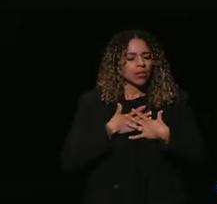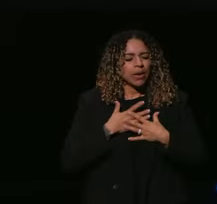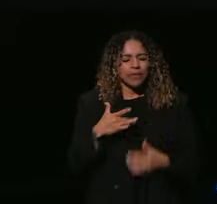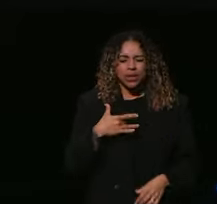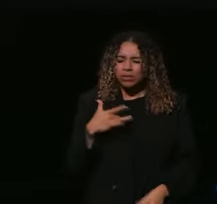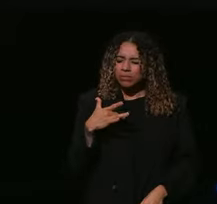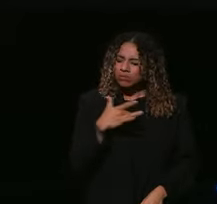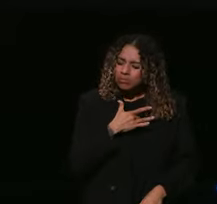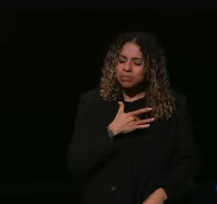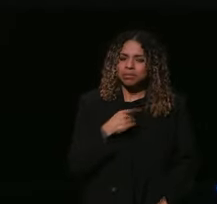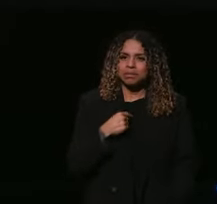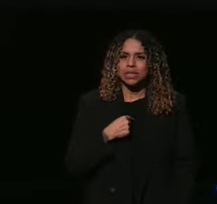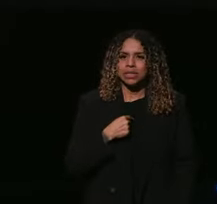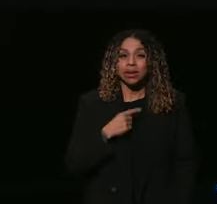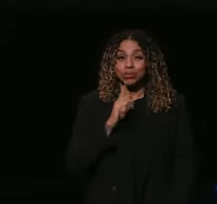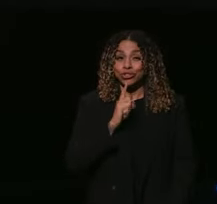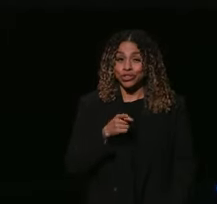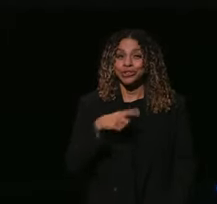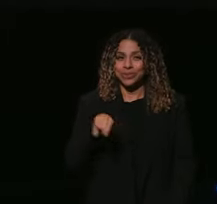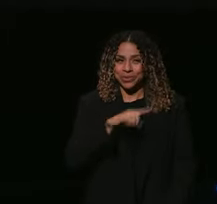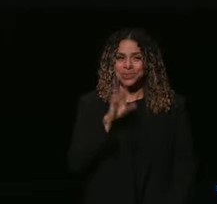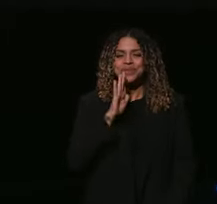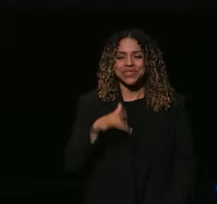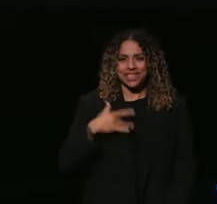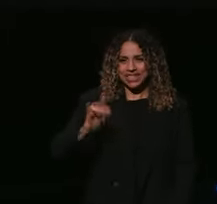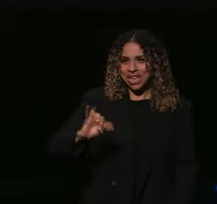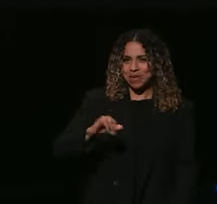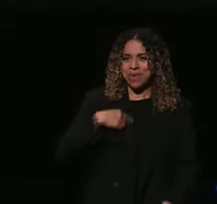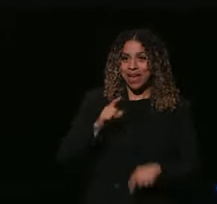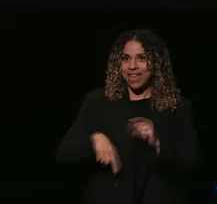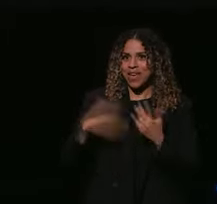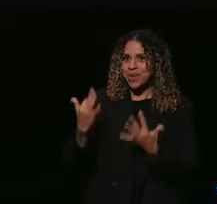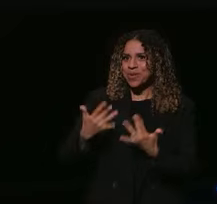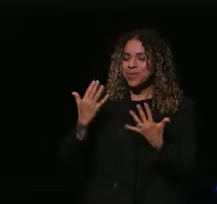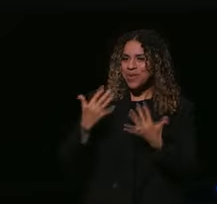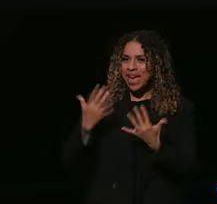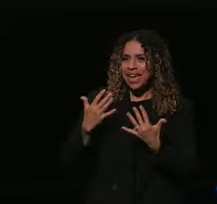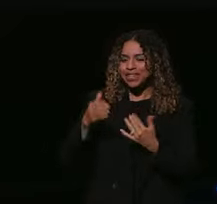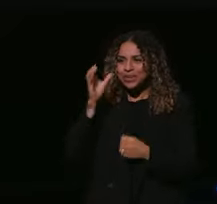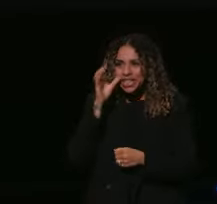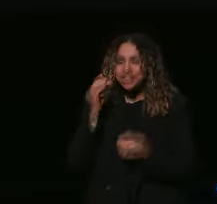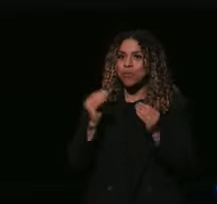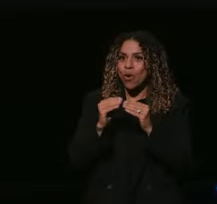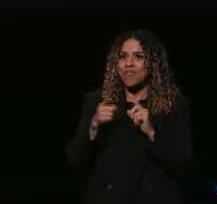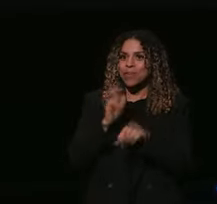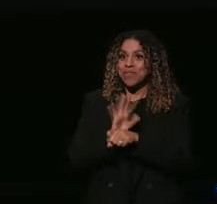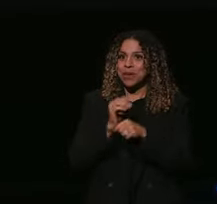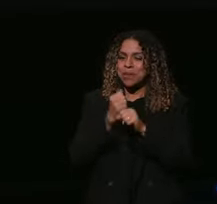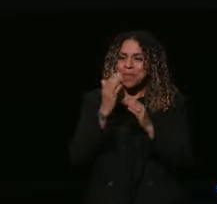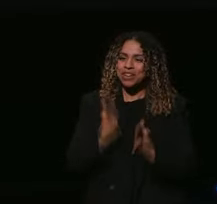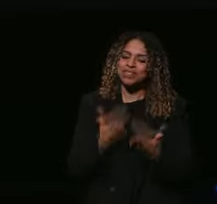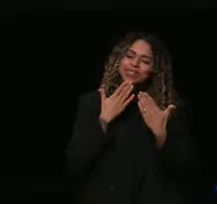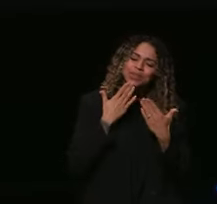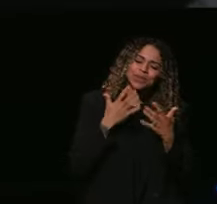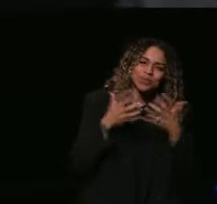have touched you. I can't wait to hear from the filmmakers this evening, and we hope you enjoy this evening. Thanks so much for coming.